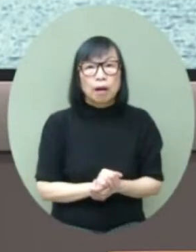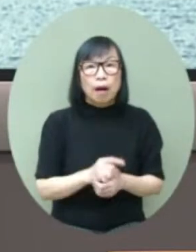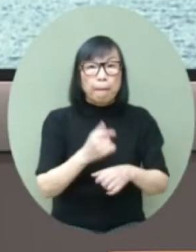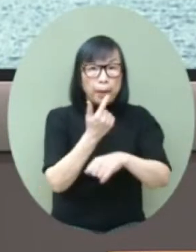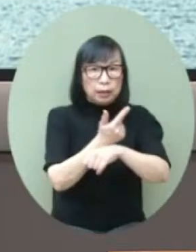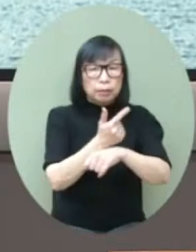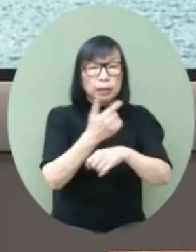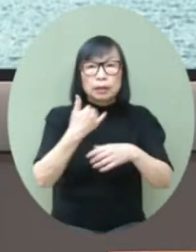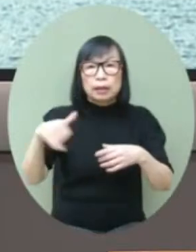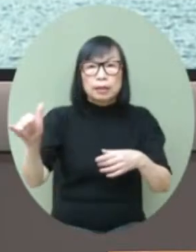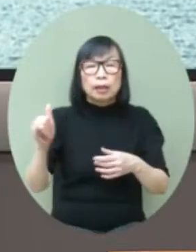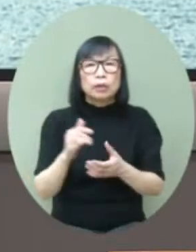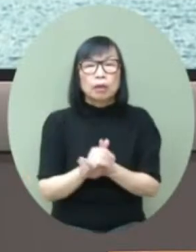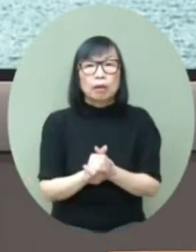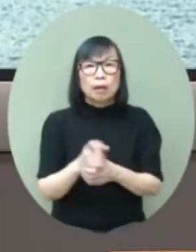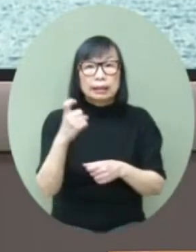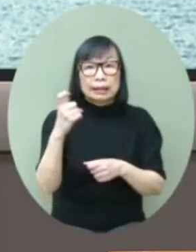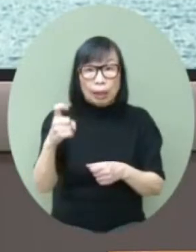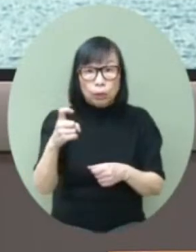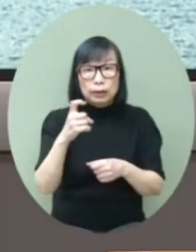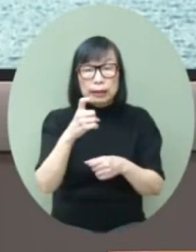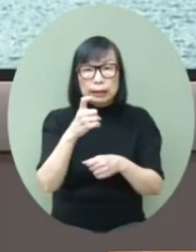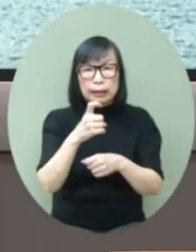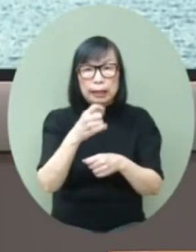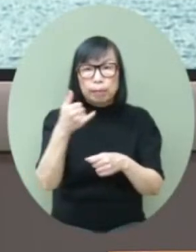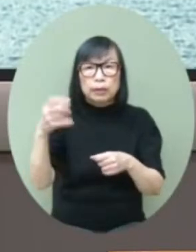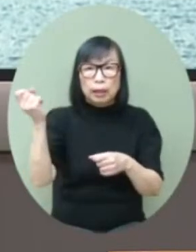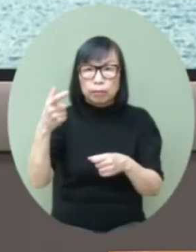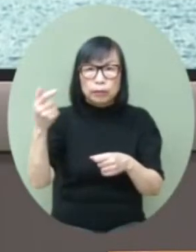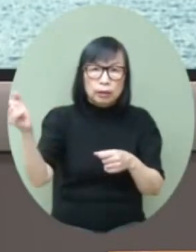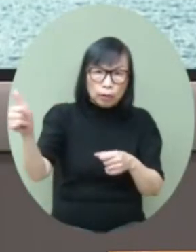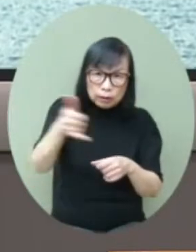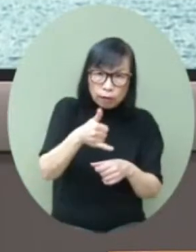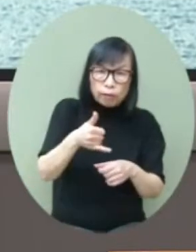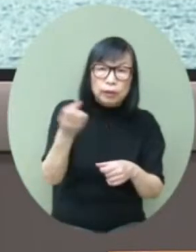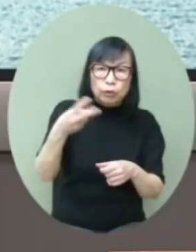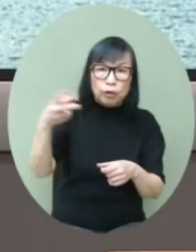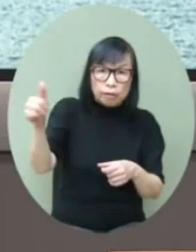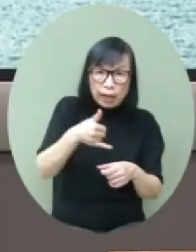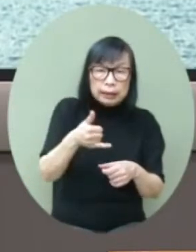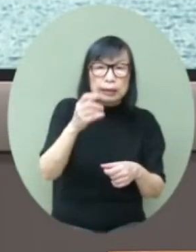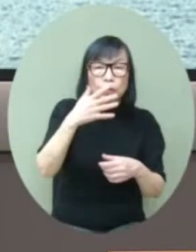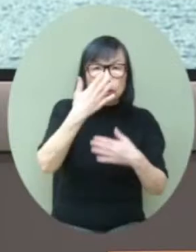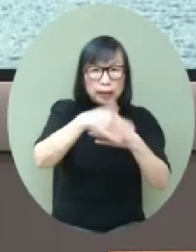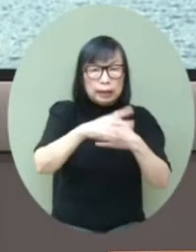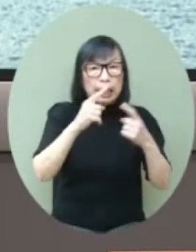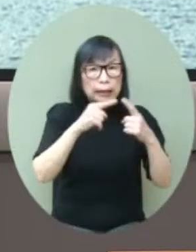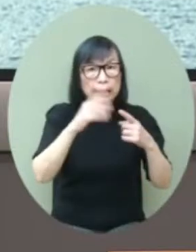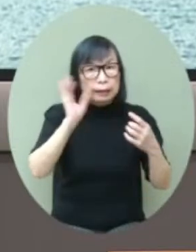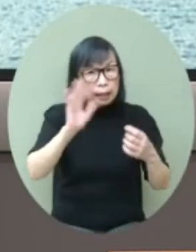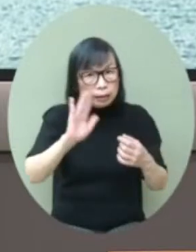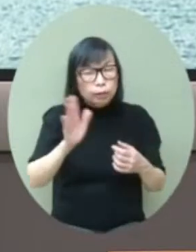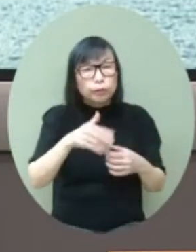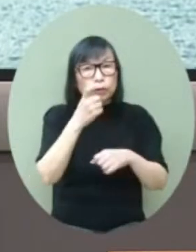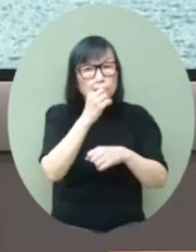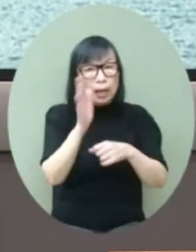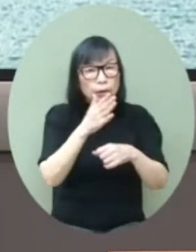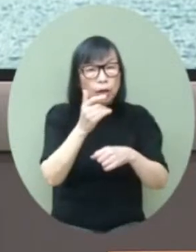She kept the mask on and off. And before she left, she